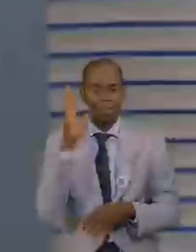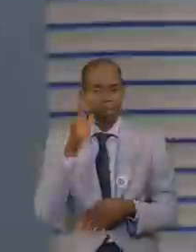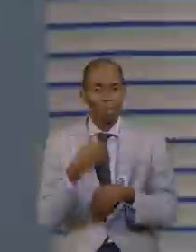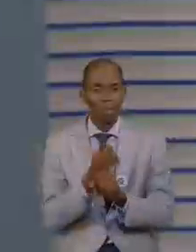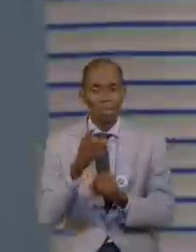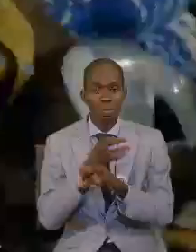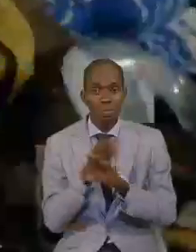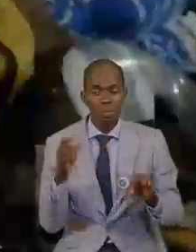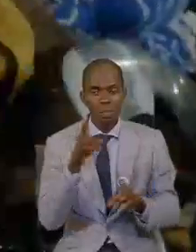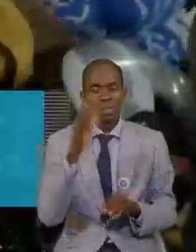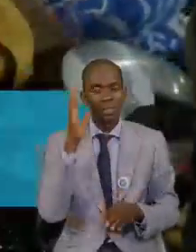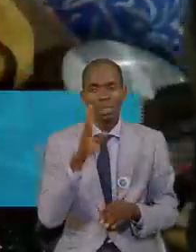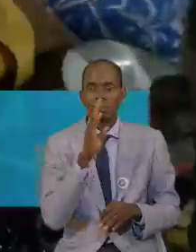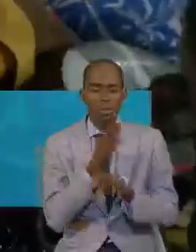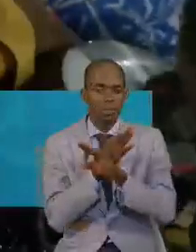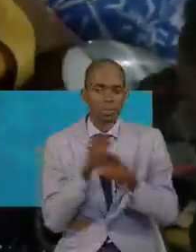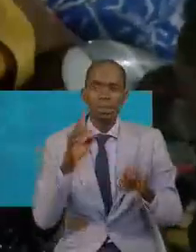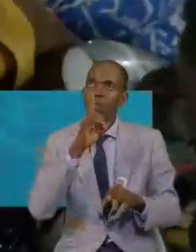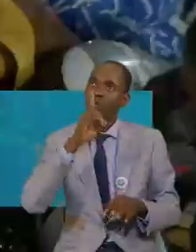free indeed.